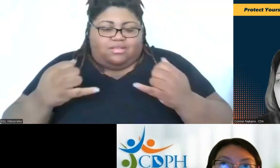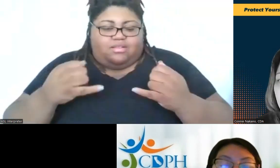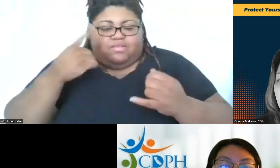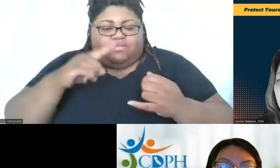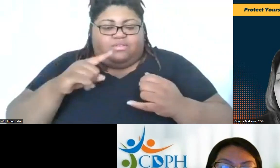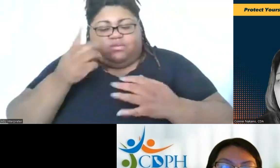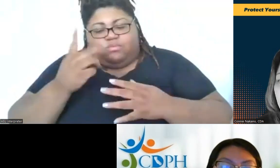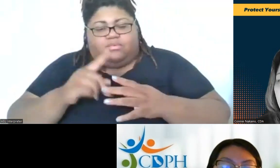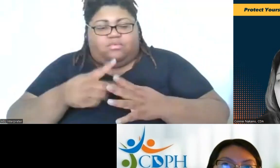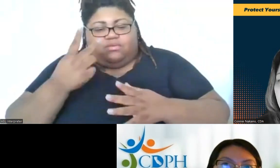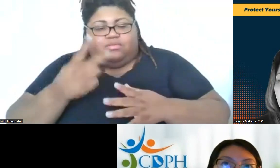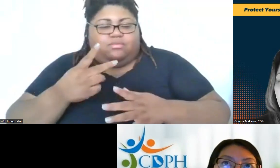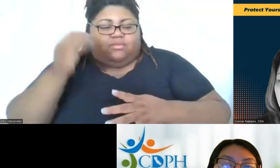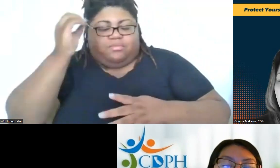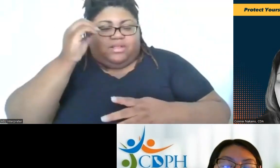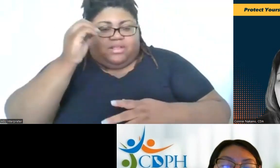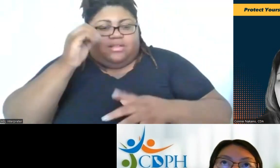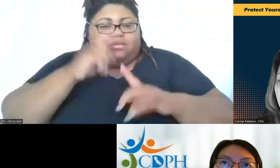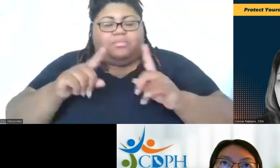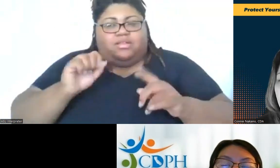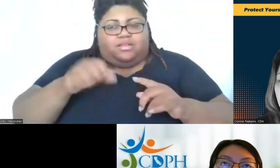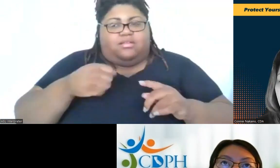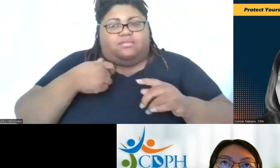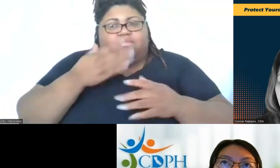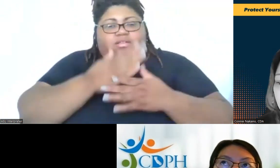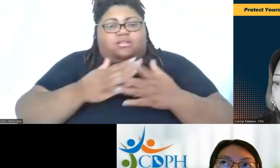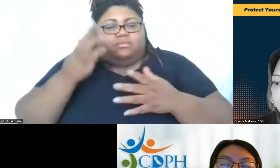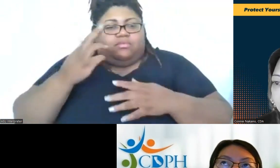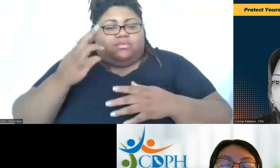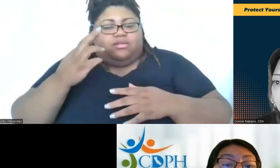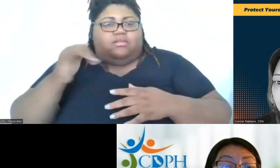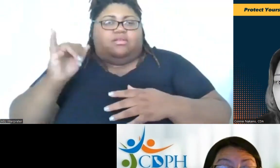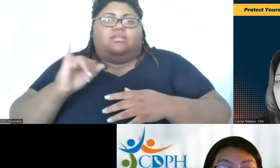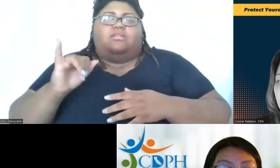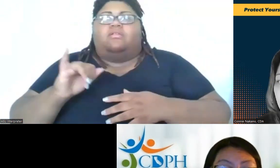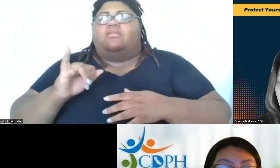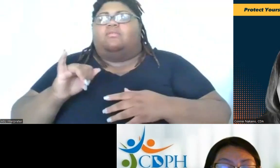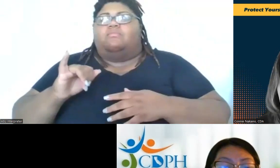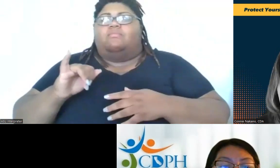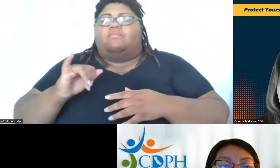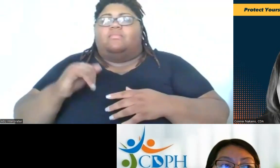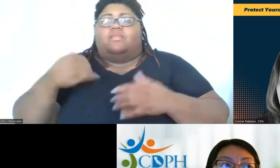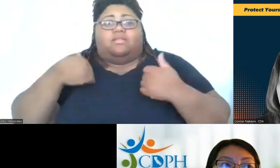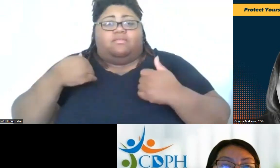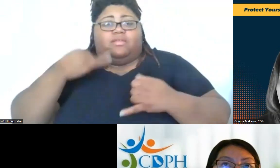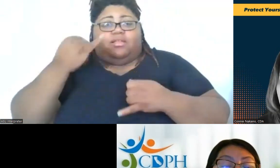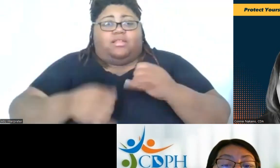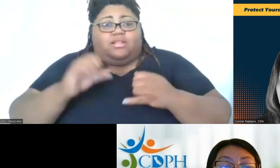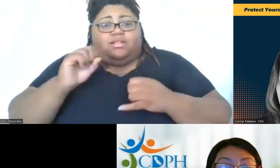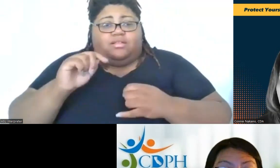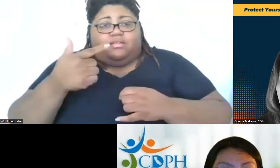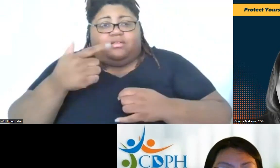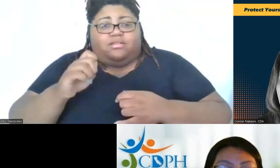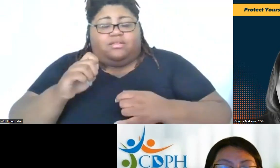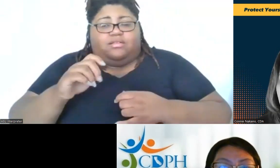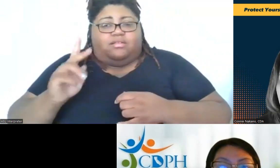there are some legitimate reasons, such as having end-stage renal disease or